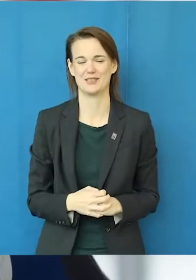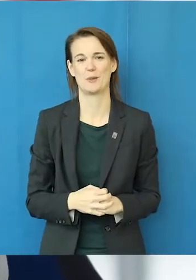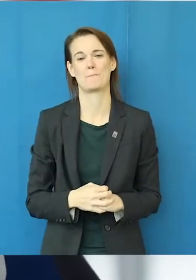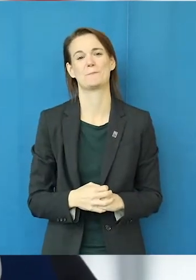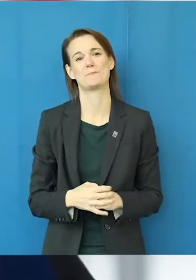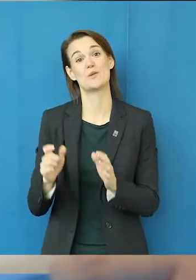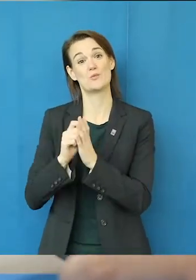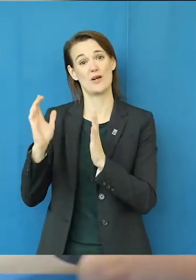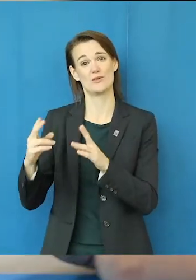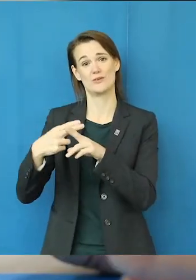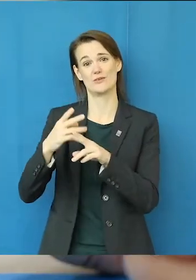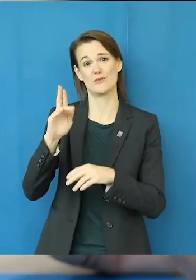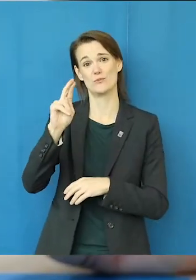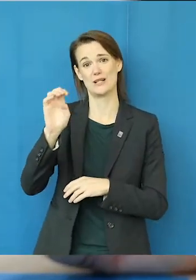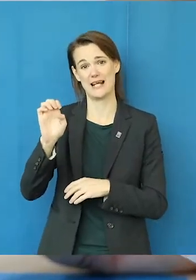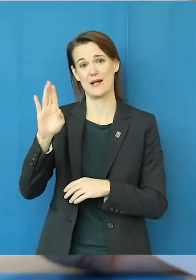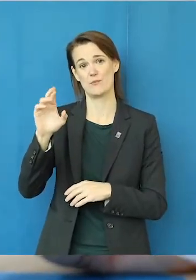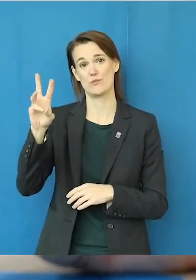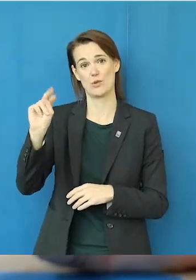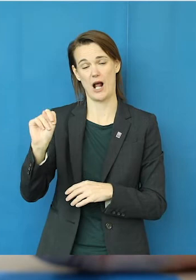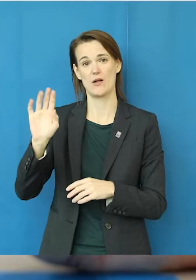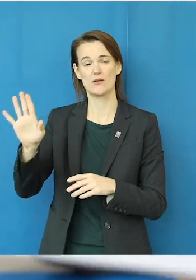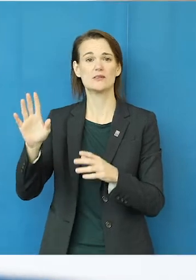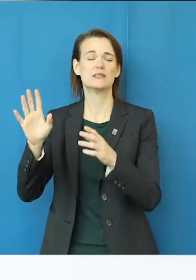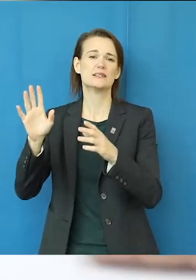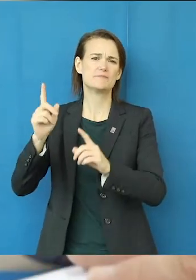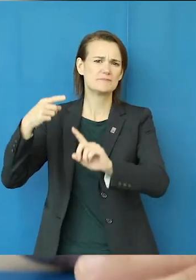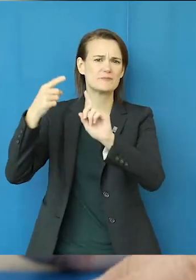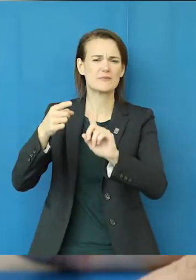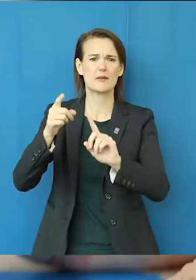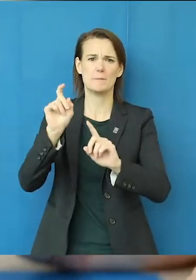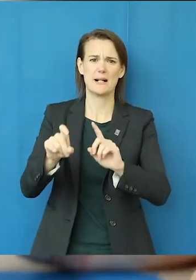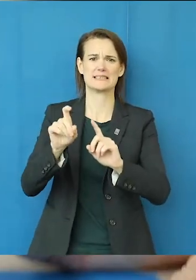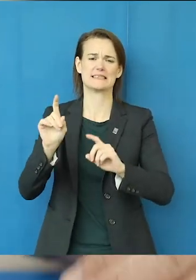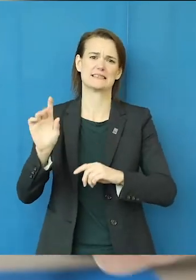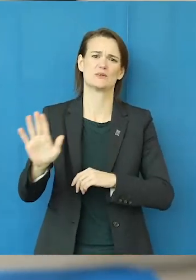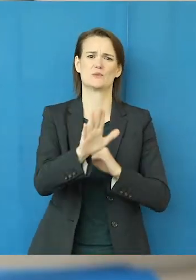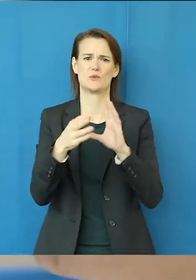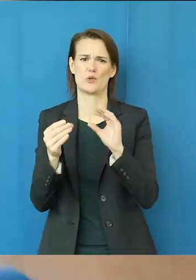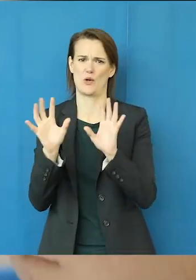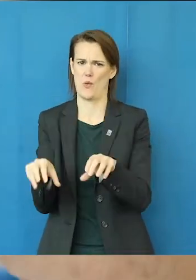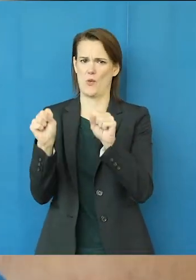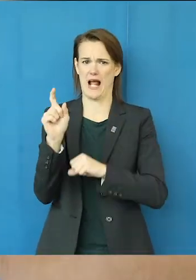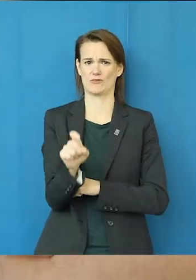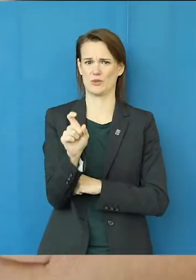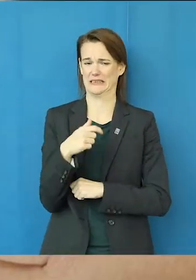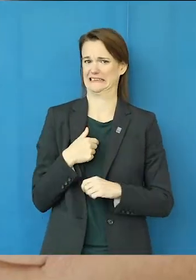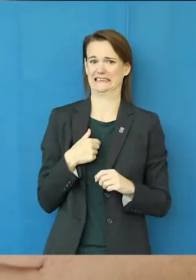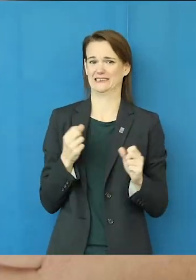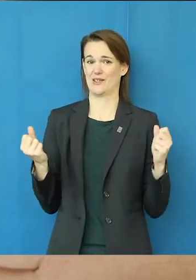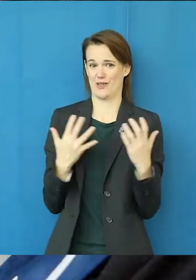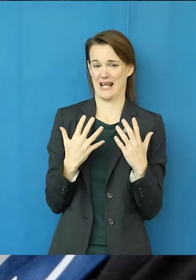Well-known author Brené Brown writes about owning your stories, which is something that I was afraid to do until I came to